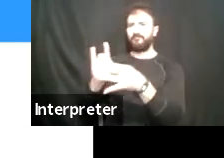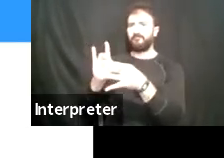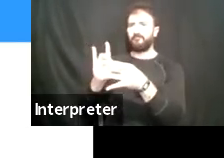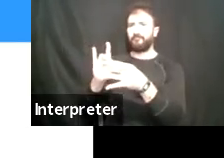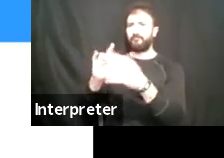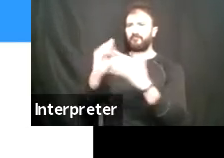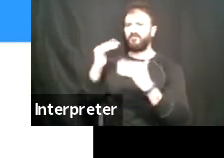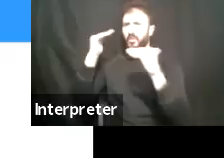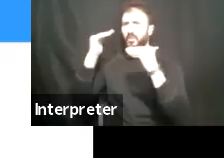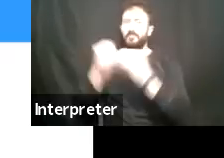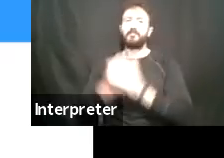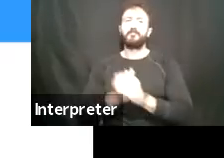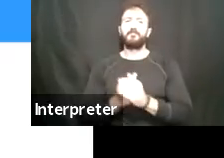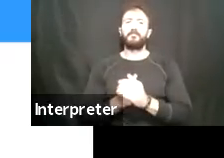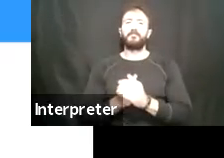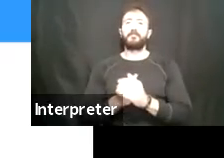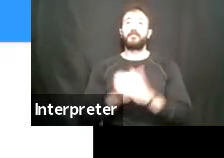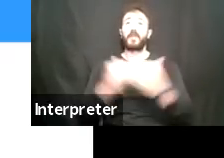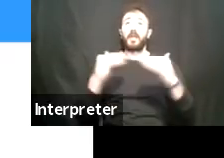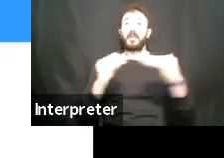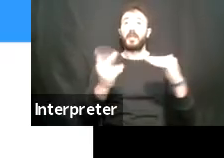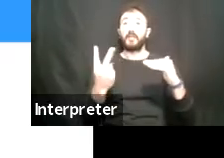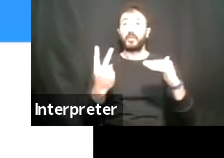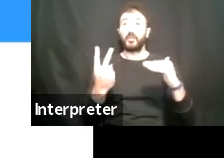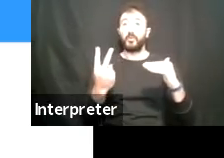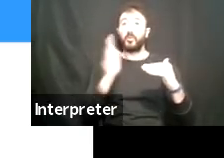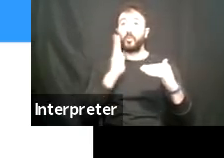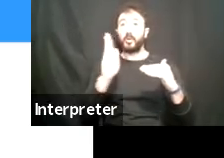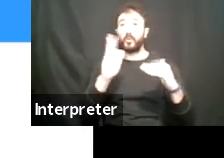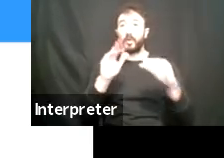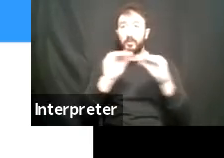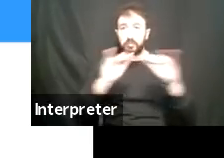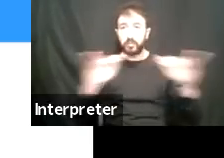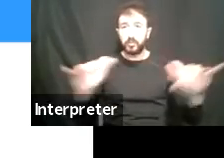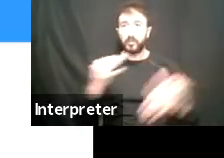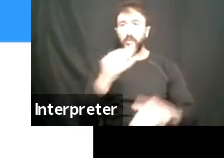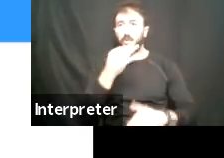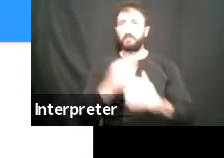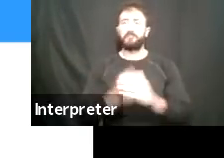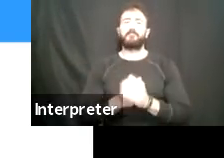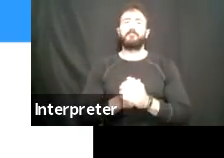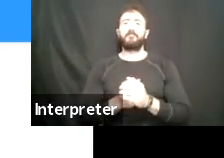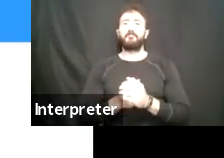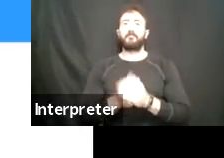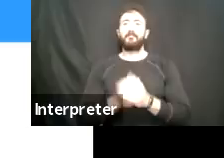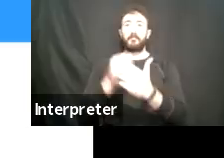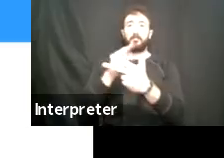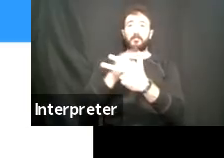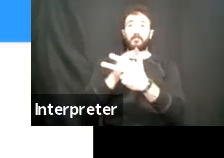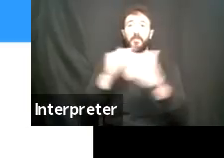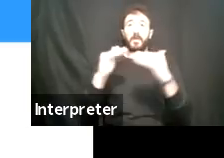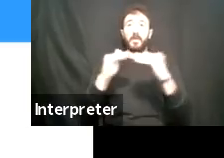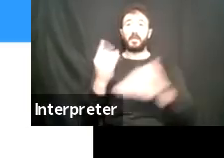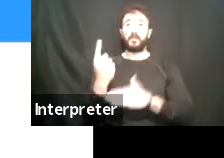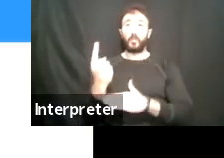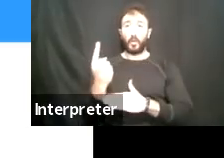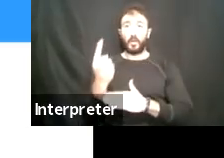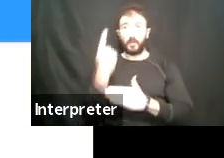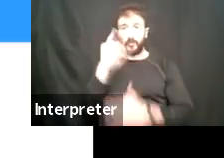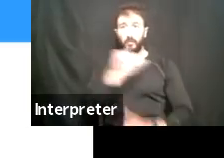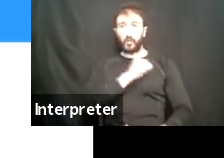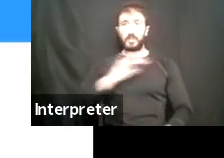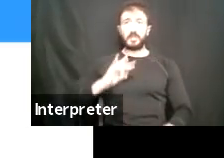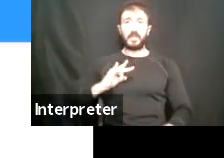videos are coming very shortly. So specifically for level one training, for staff, we have Safe